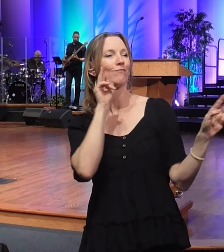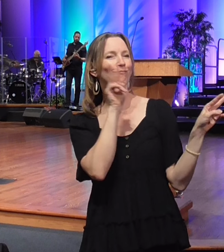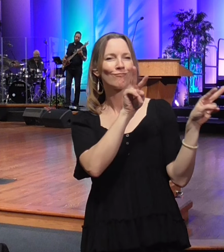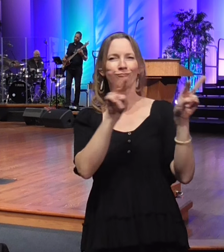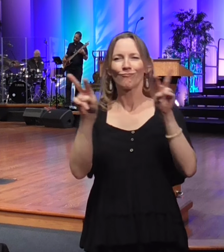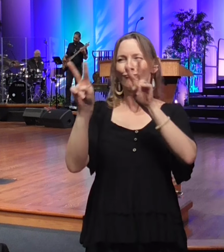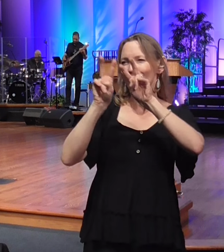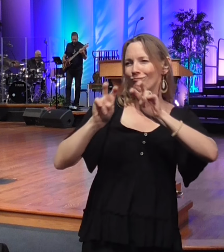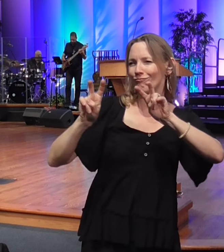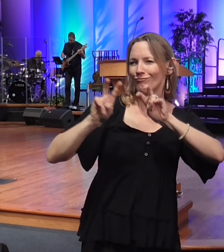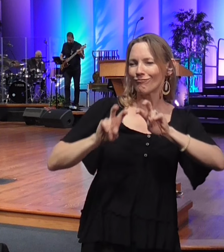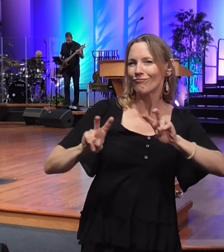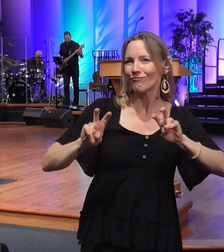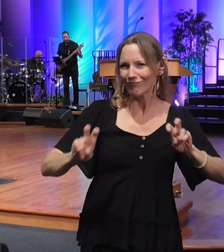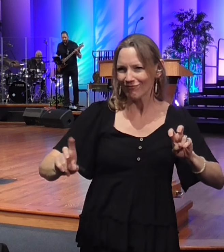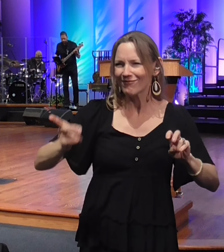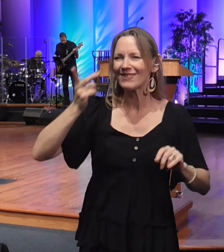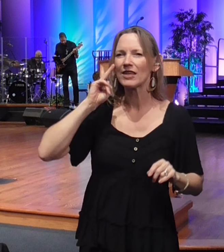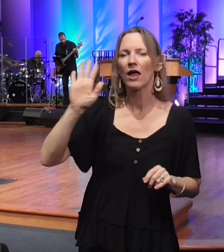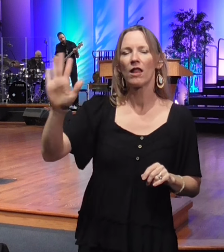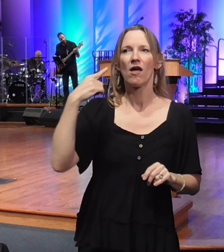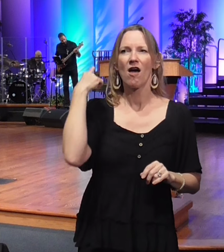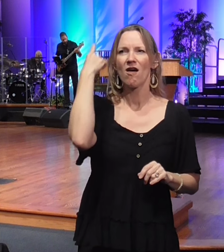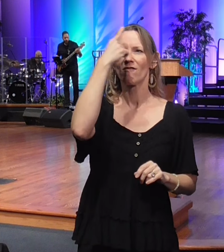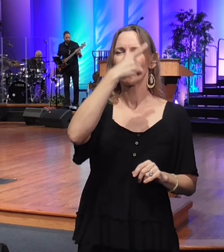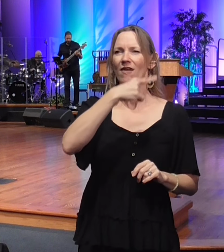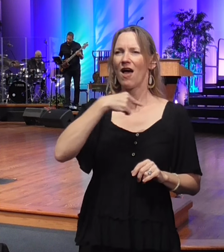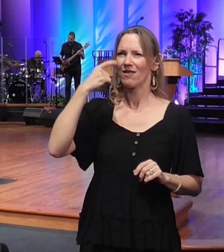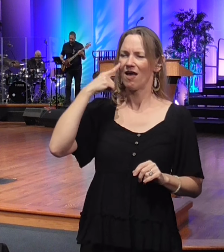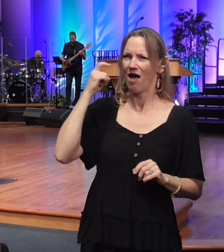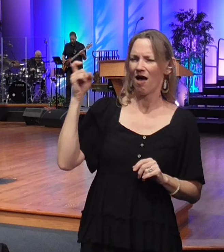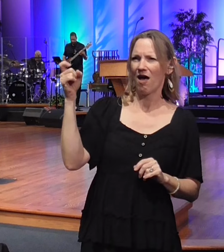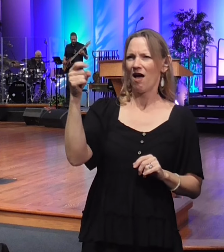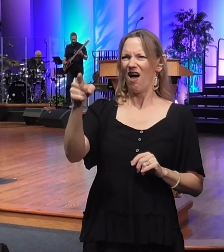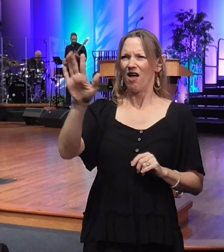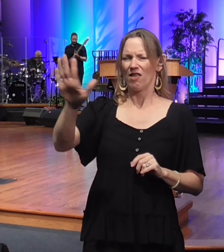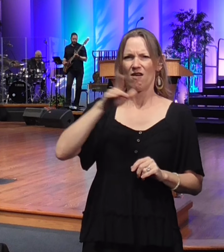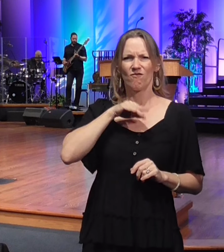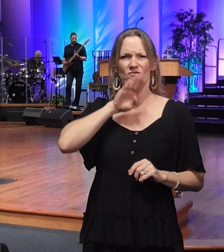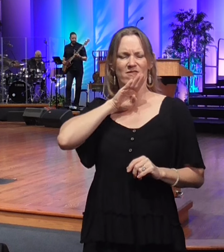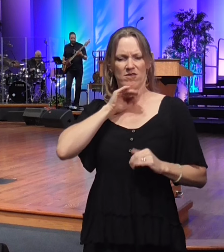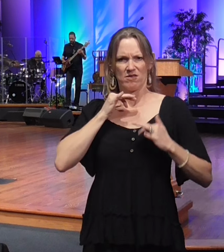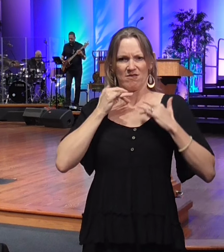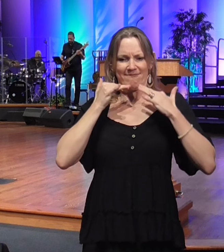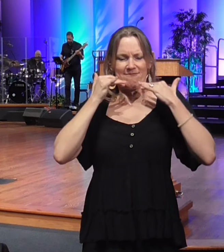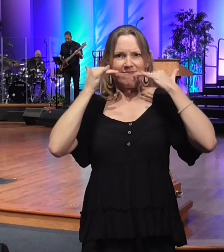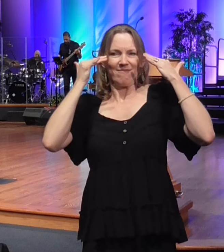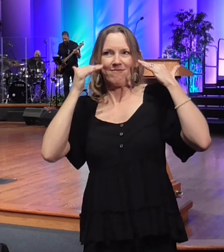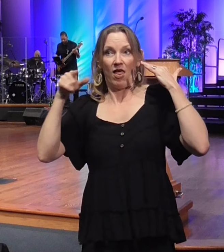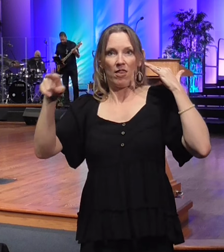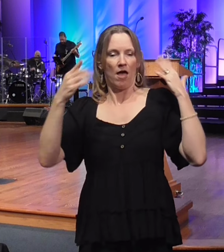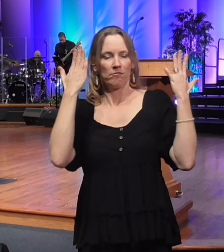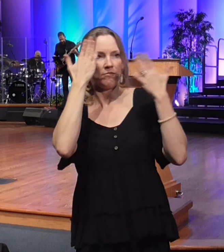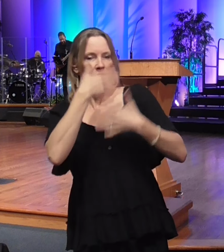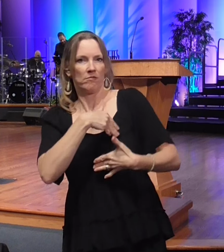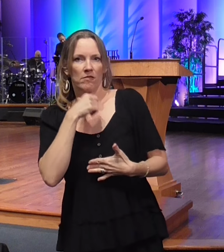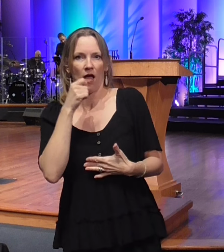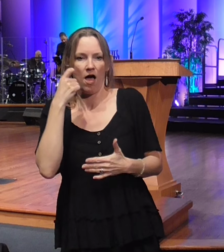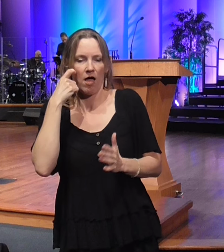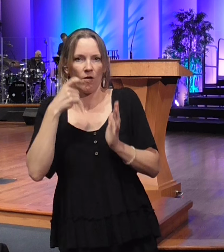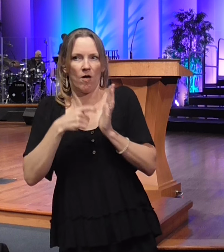passers-by. Mirrored in their faces, I see frustration growing. They don't see